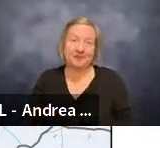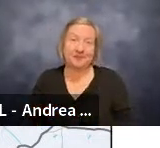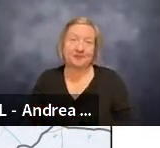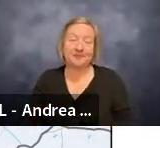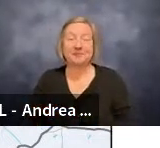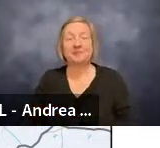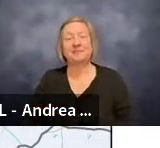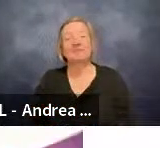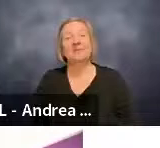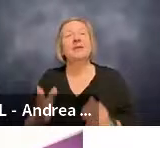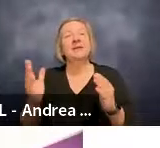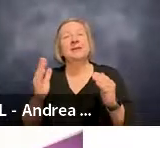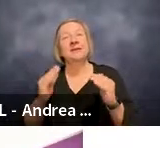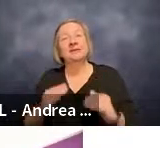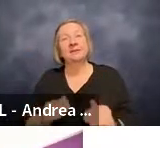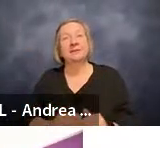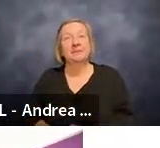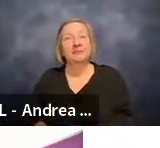Next slide.